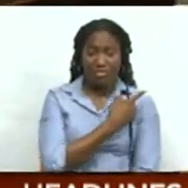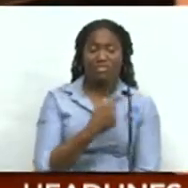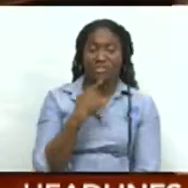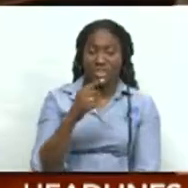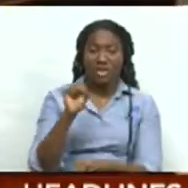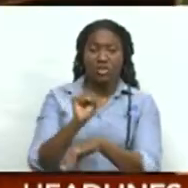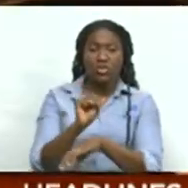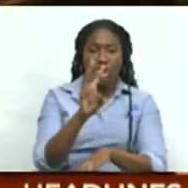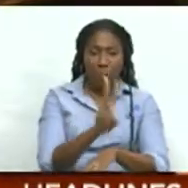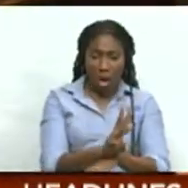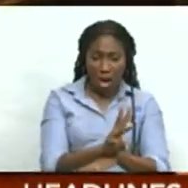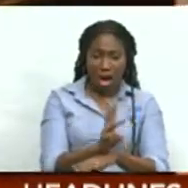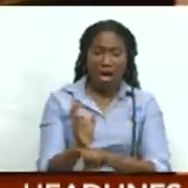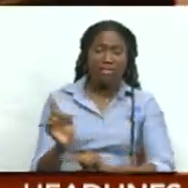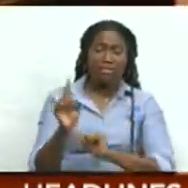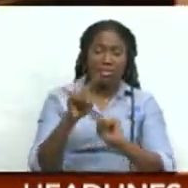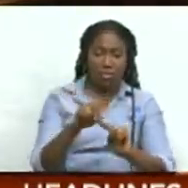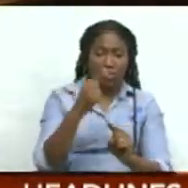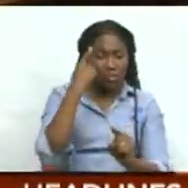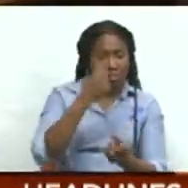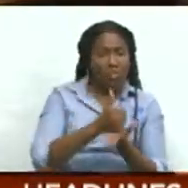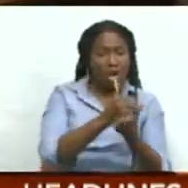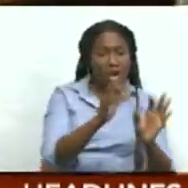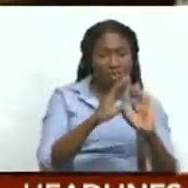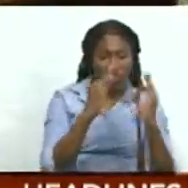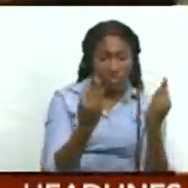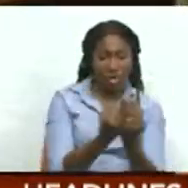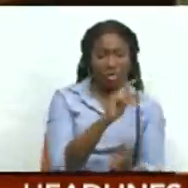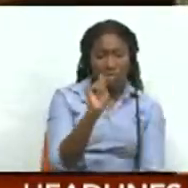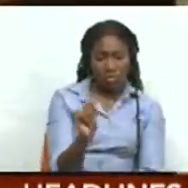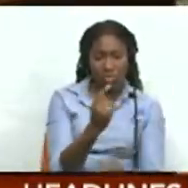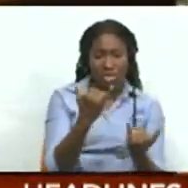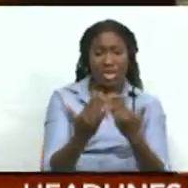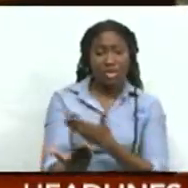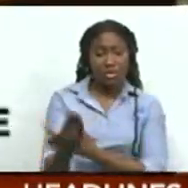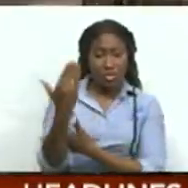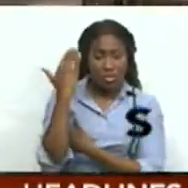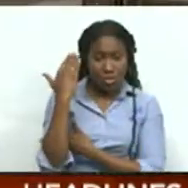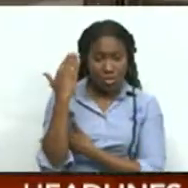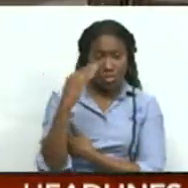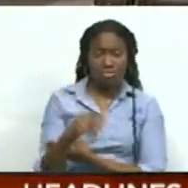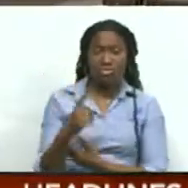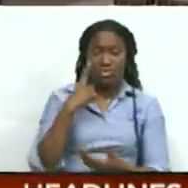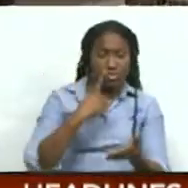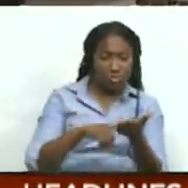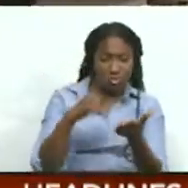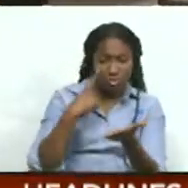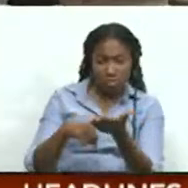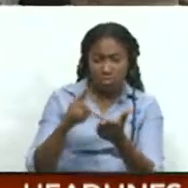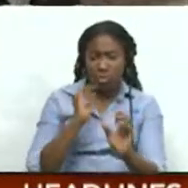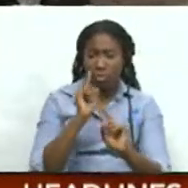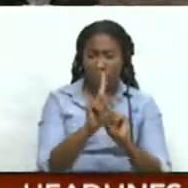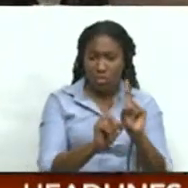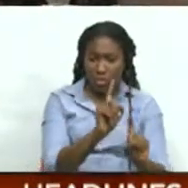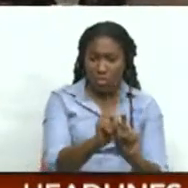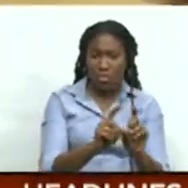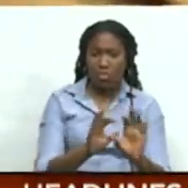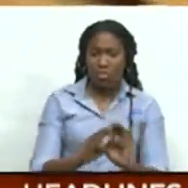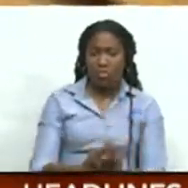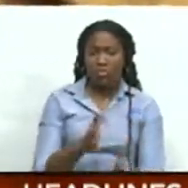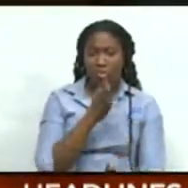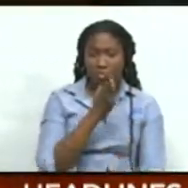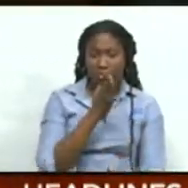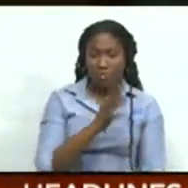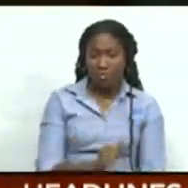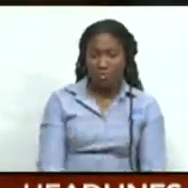were assigned to the family on Tuesday, and this morning a psychosocial assessment was conducted. A team